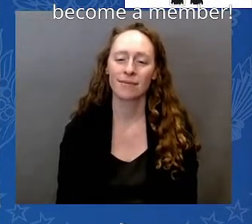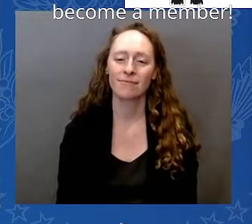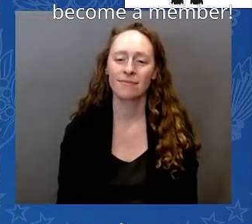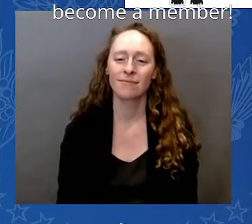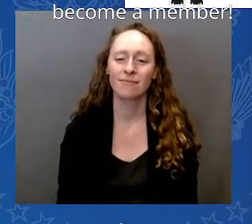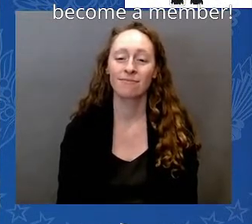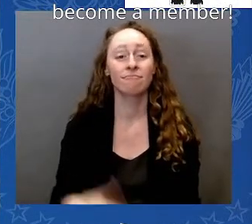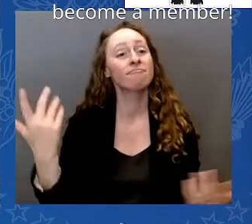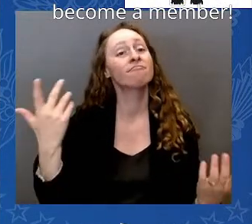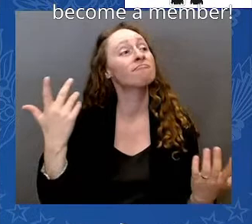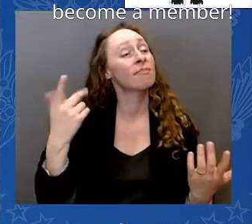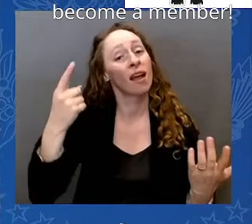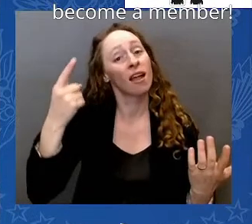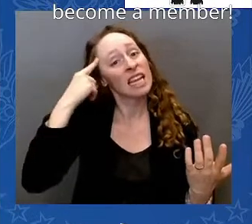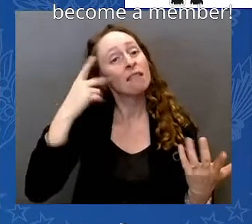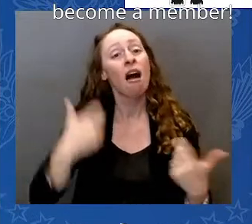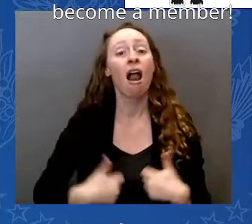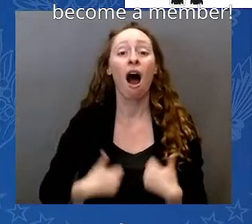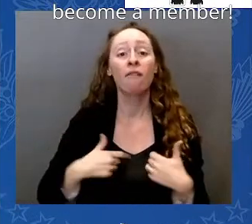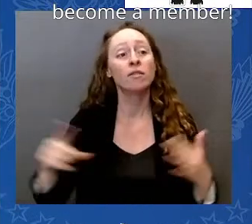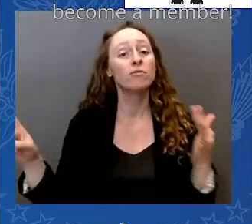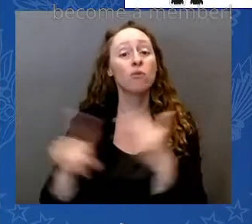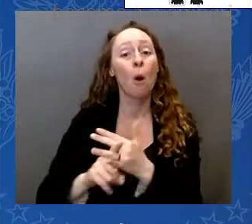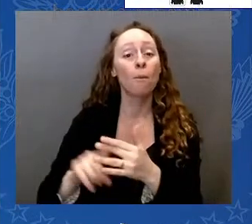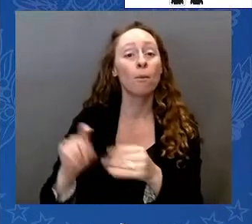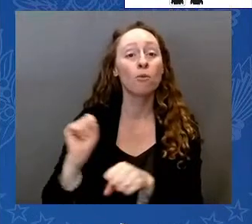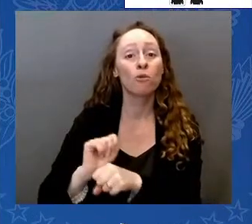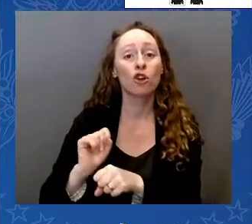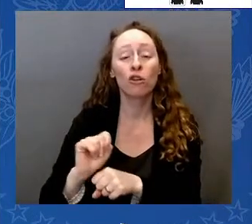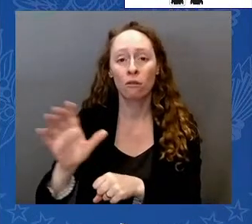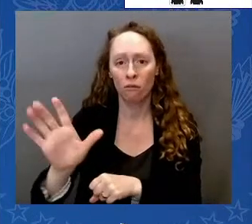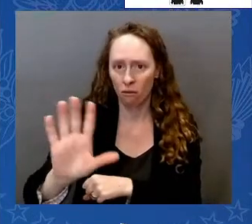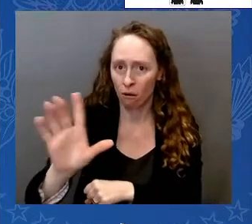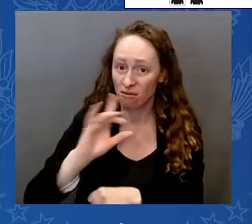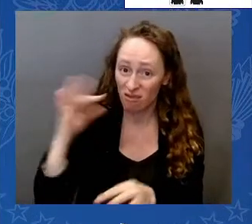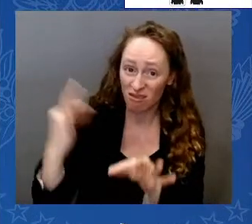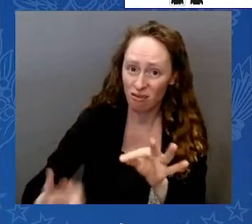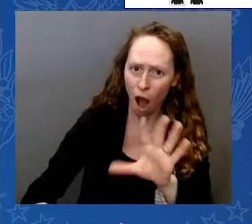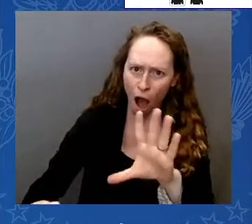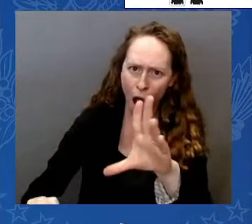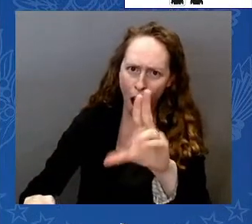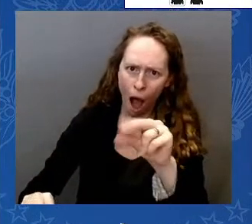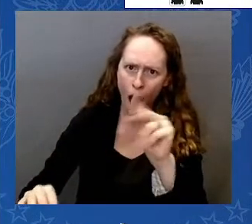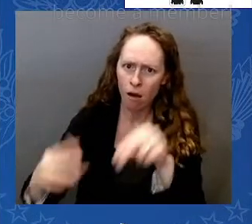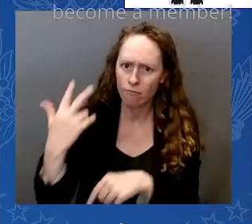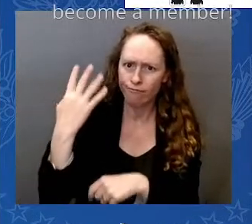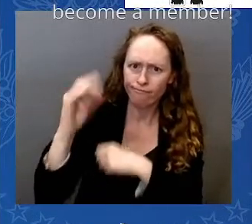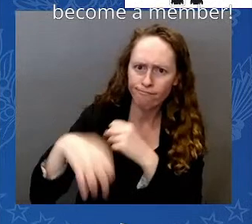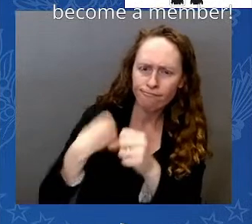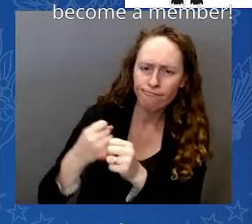back to school. And so what I've seen happen now is